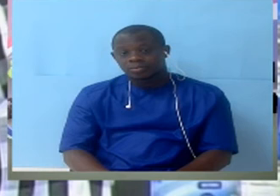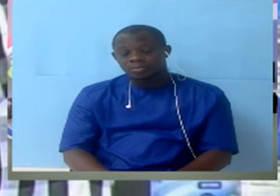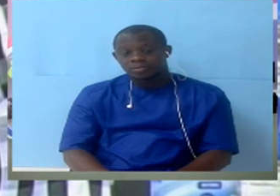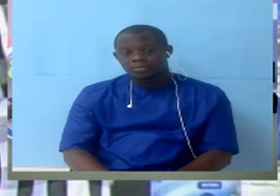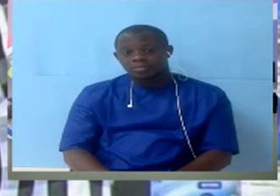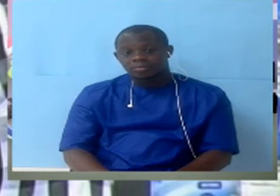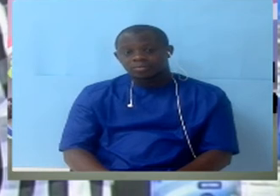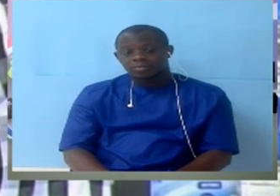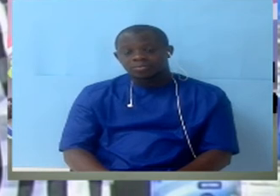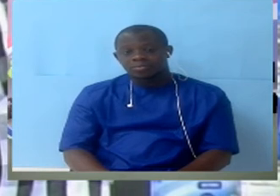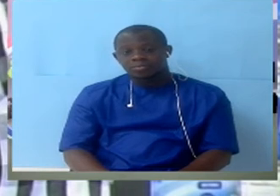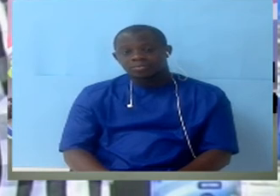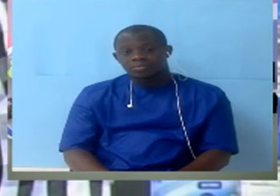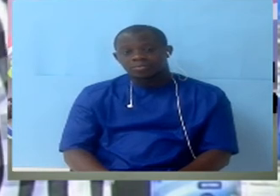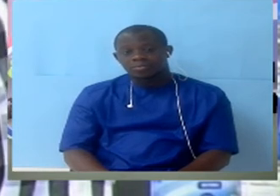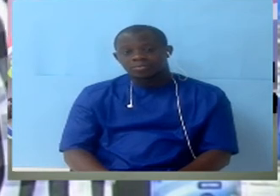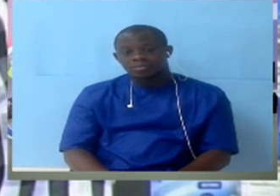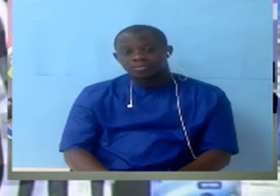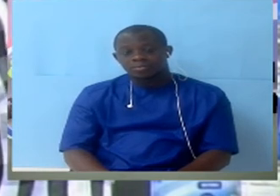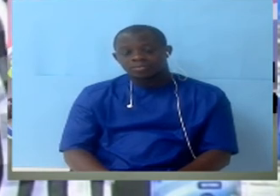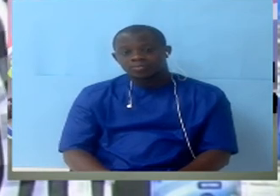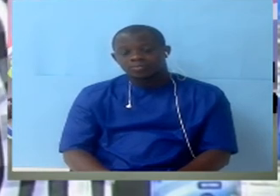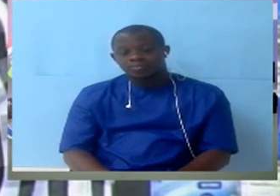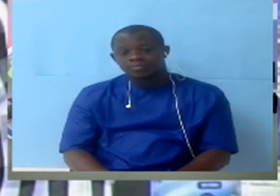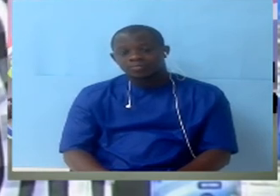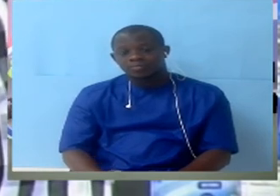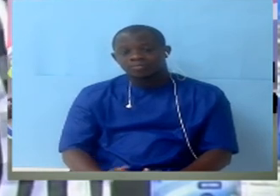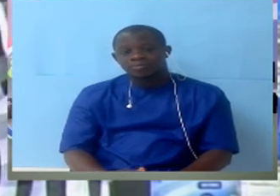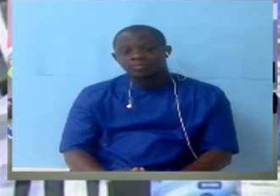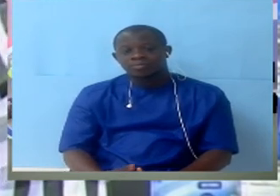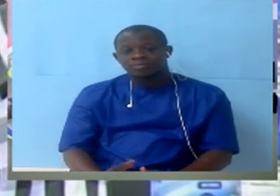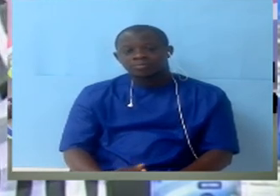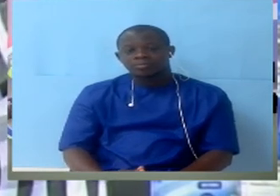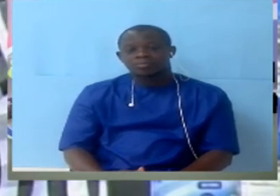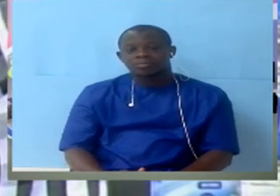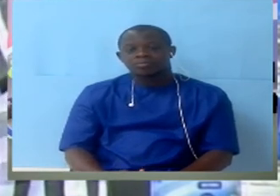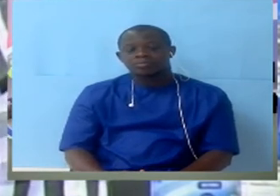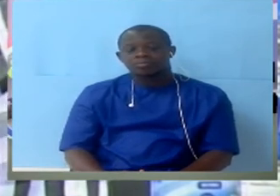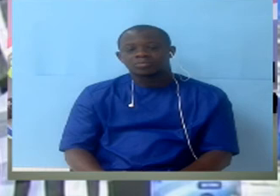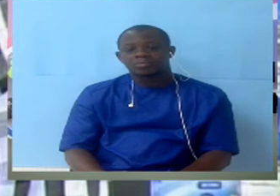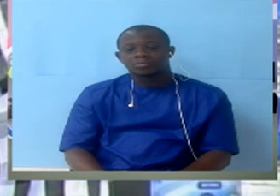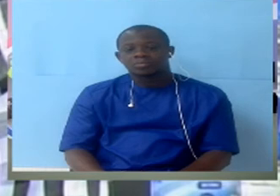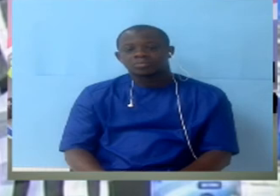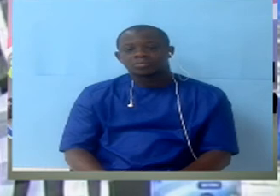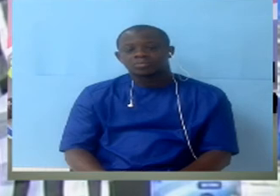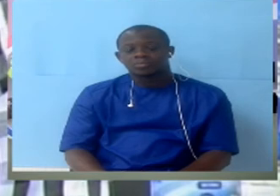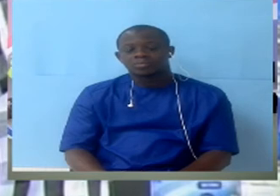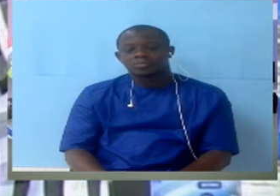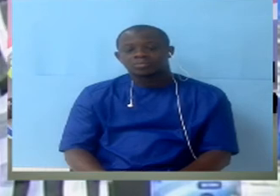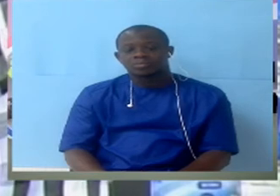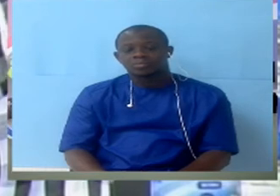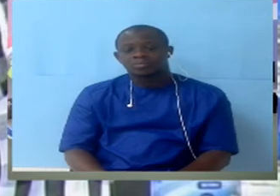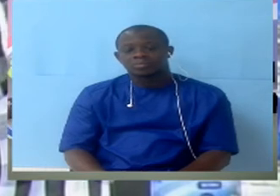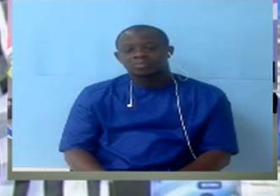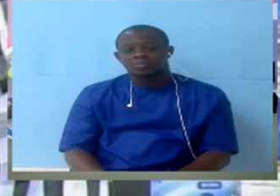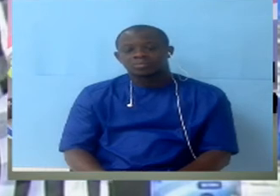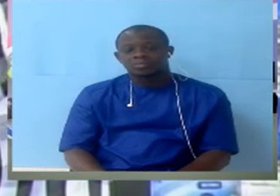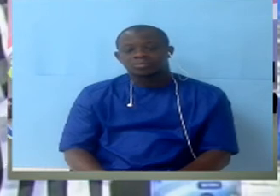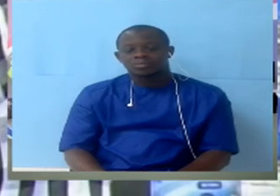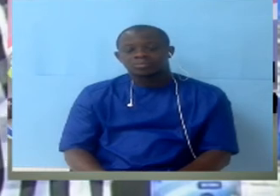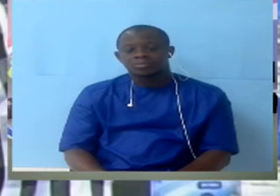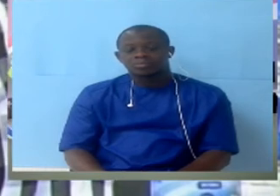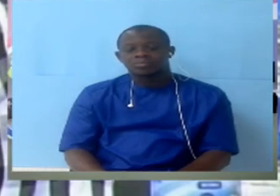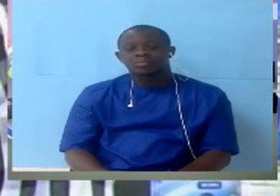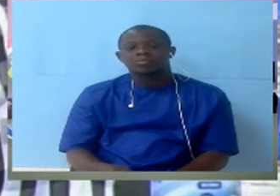pruka na antifang arrest mbeste at the bachelor's quarters, so na roommate ni kafai jaju, wana we inform, kaya ko don't worry, hata ikana